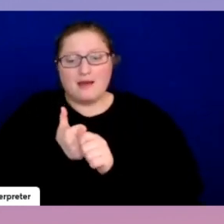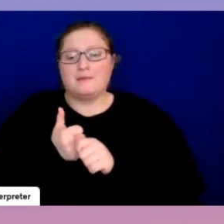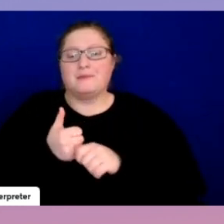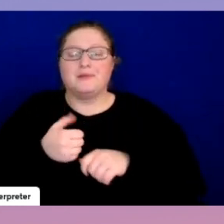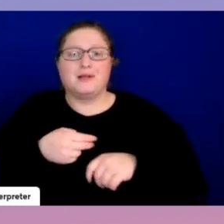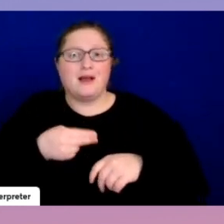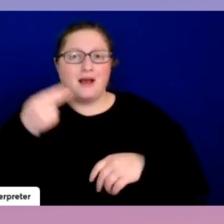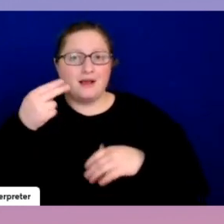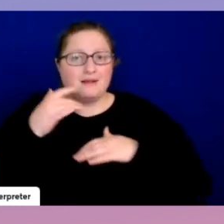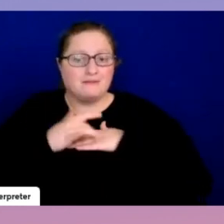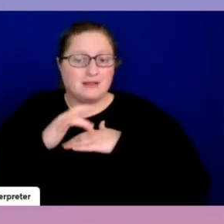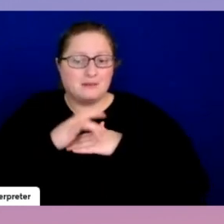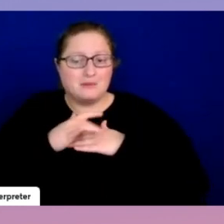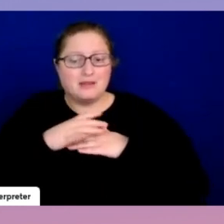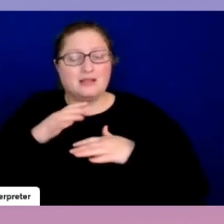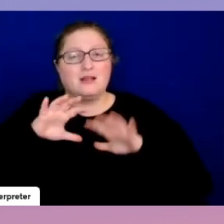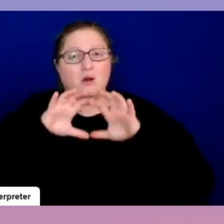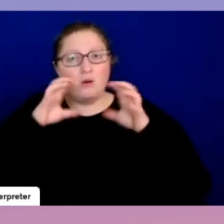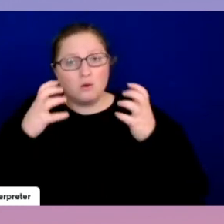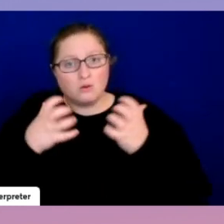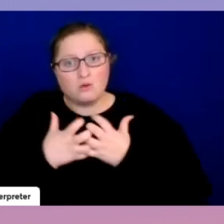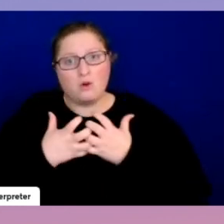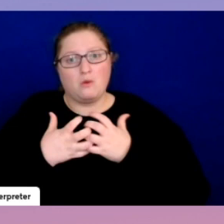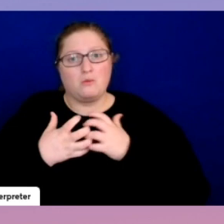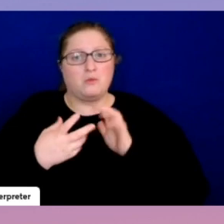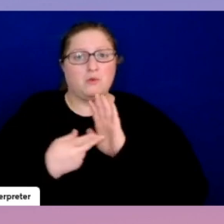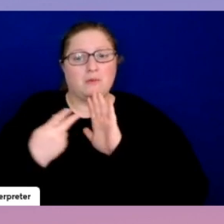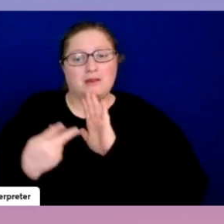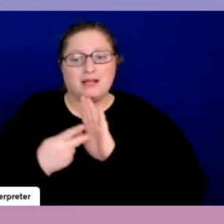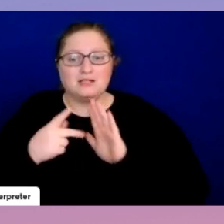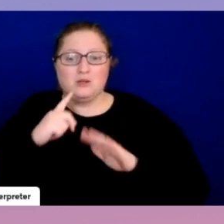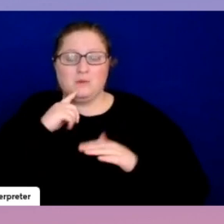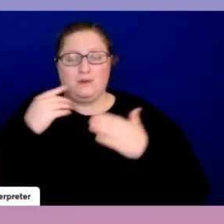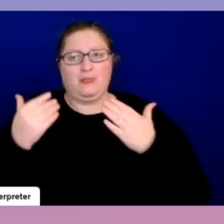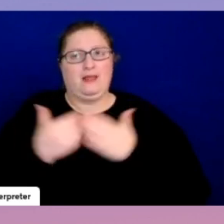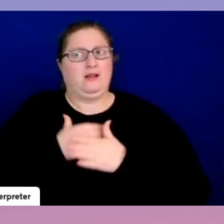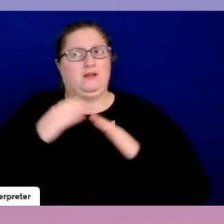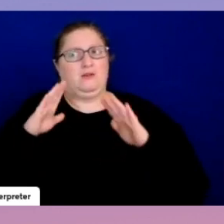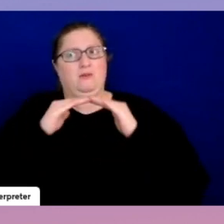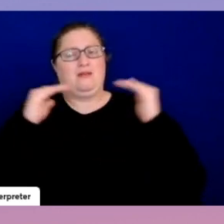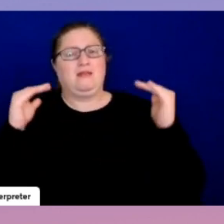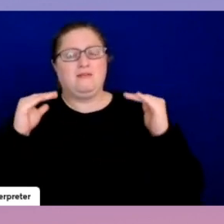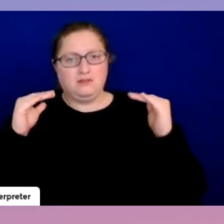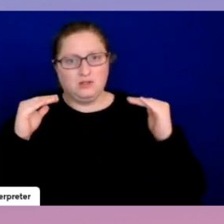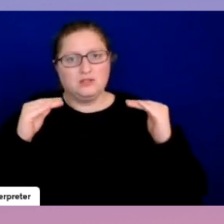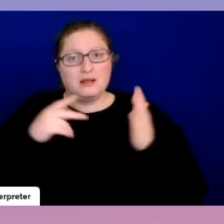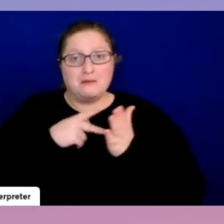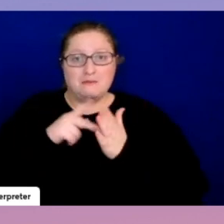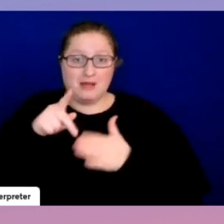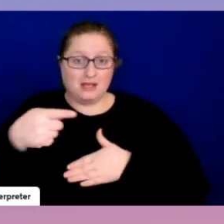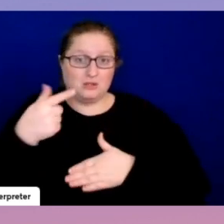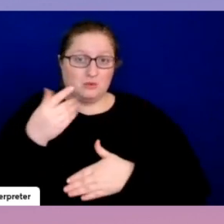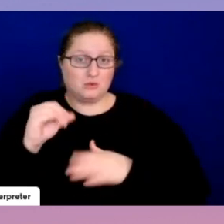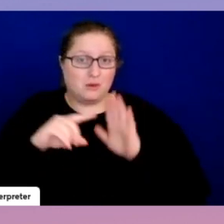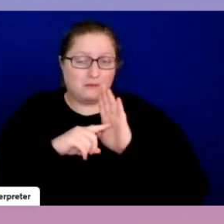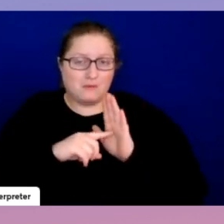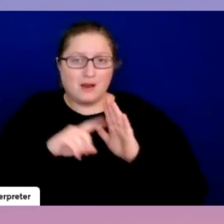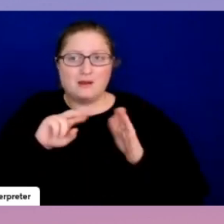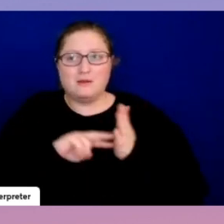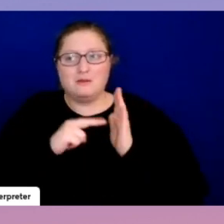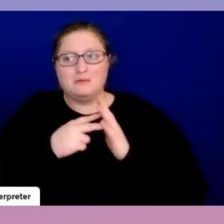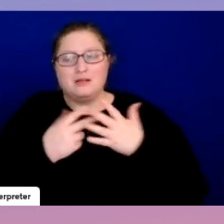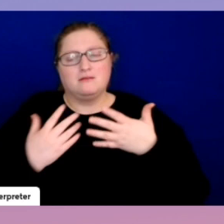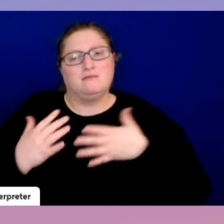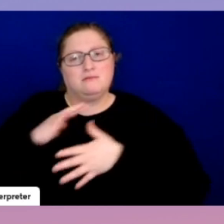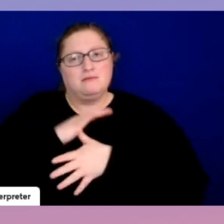replication, data reliability reached new heights. Moreover, the pay-as-you-go model optimized cost, ensuring efficient